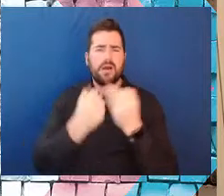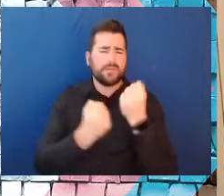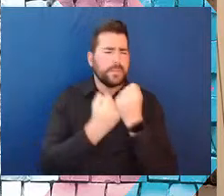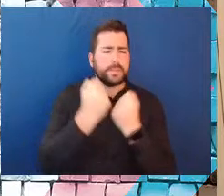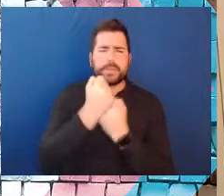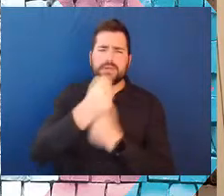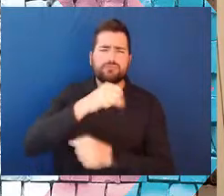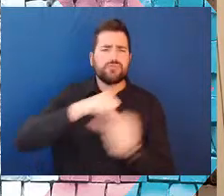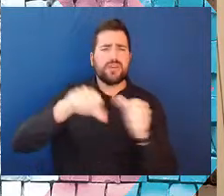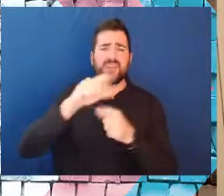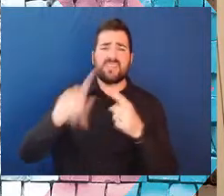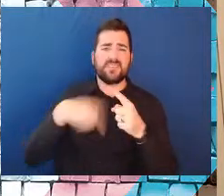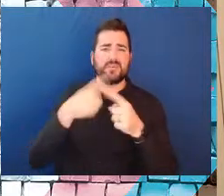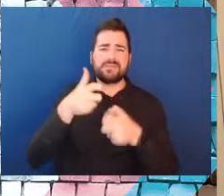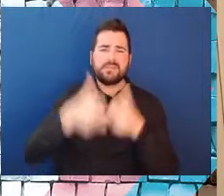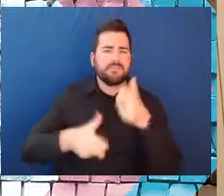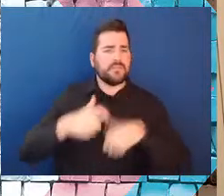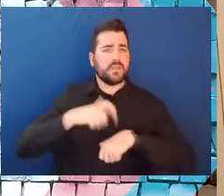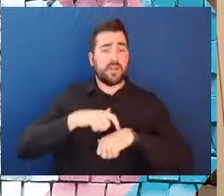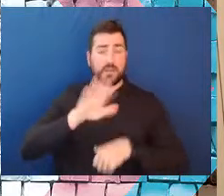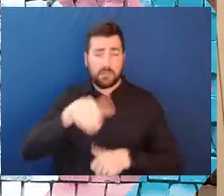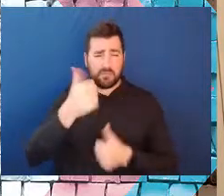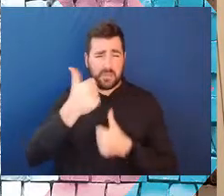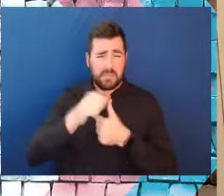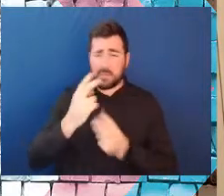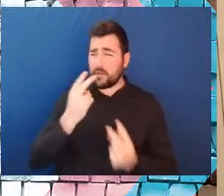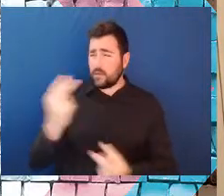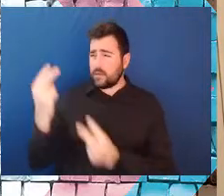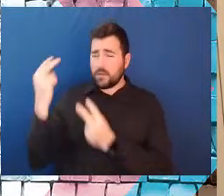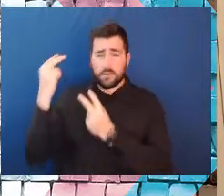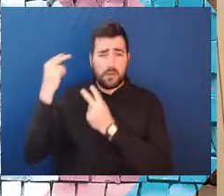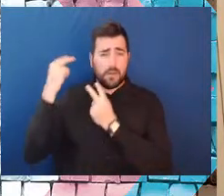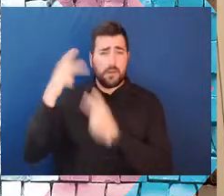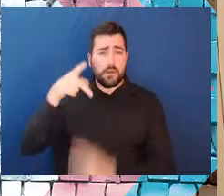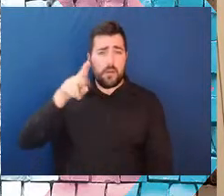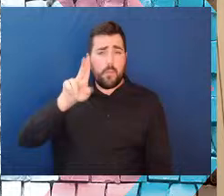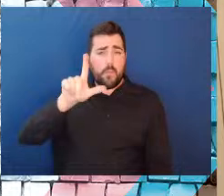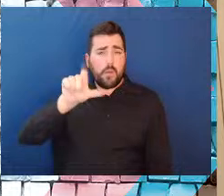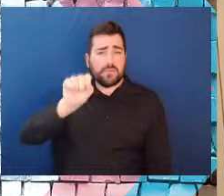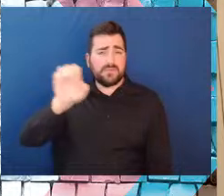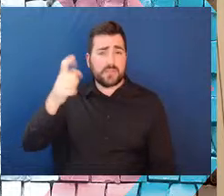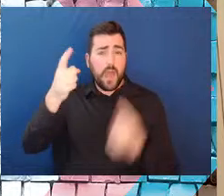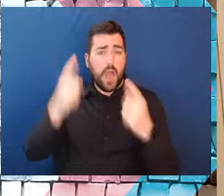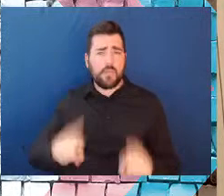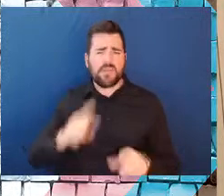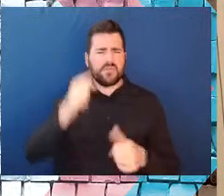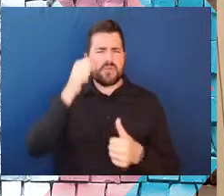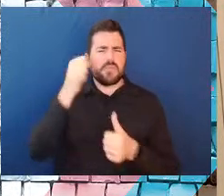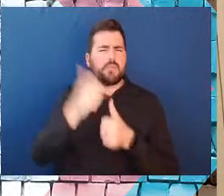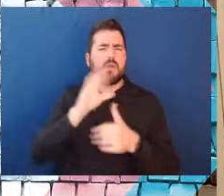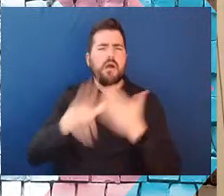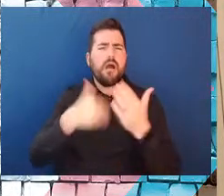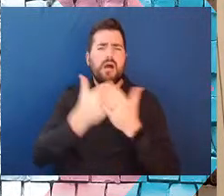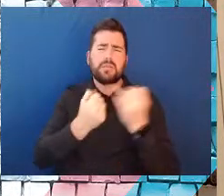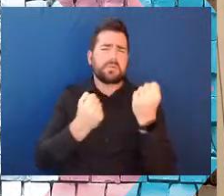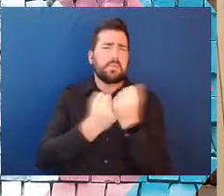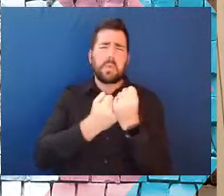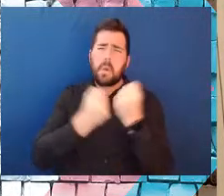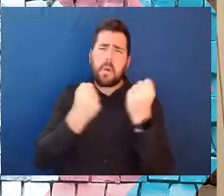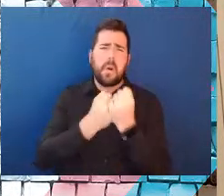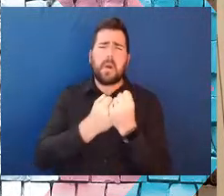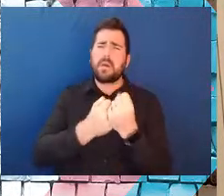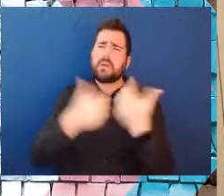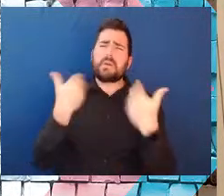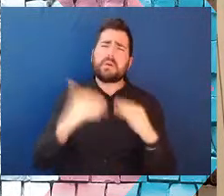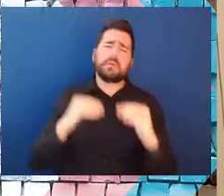after Pulse, you know, think about how much love and compassion and kindness and outpouring of support there was. This is the time where we